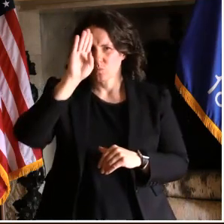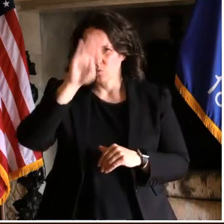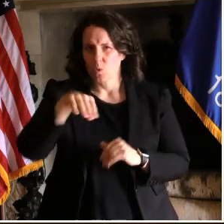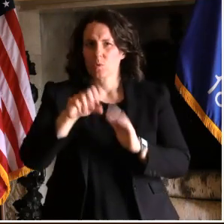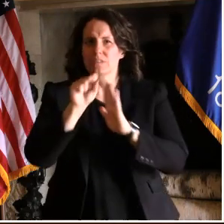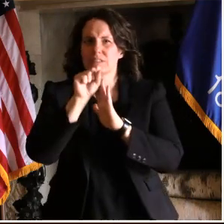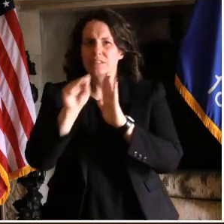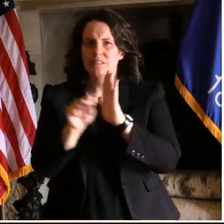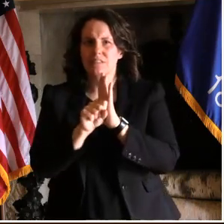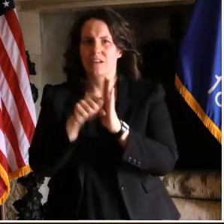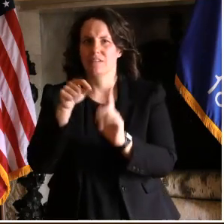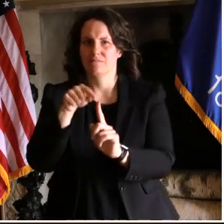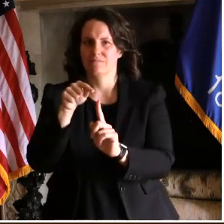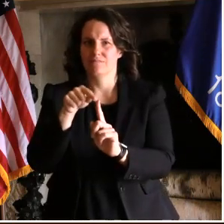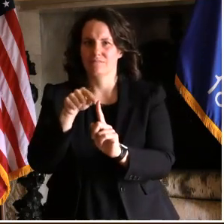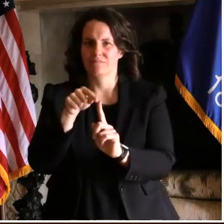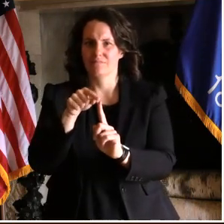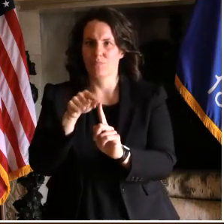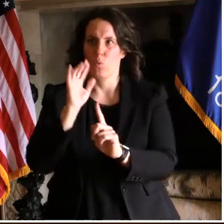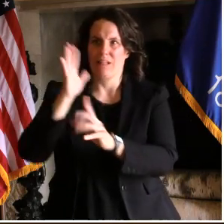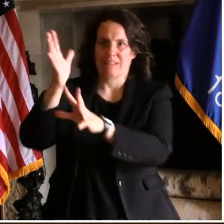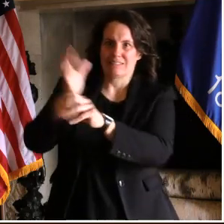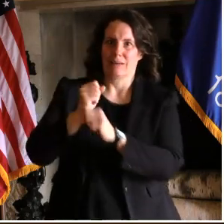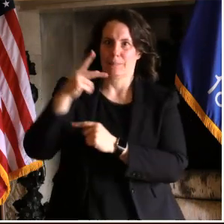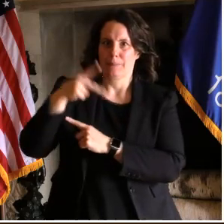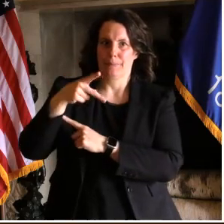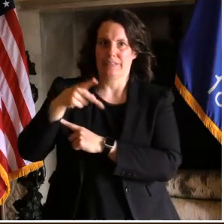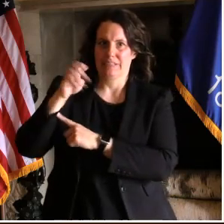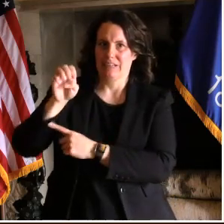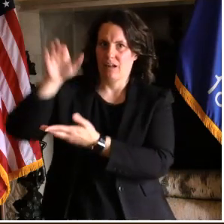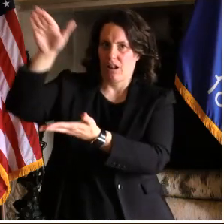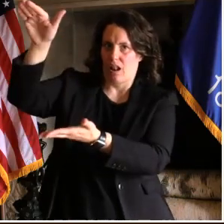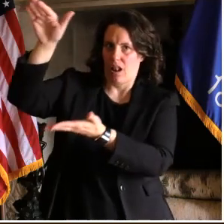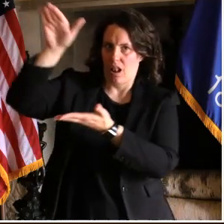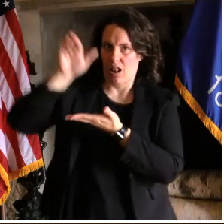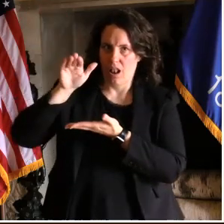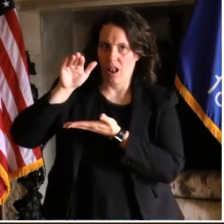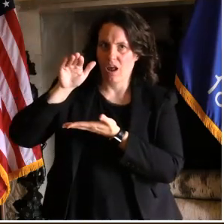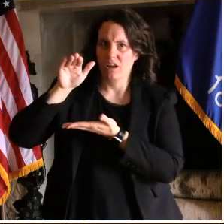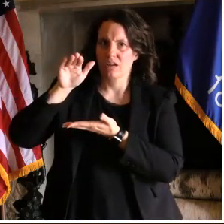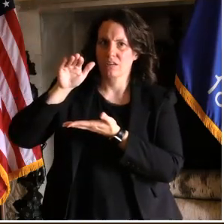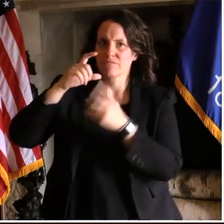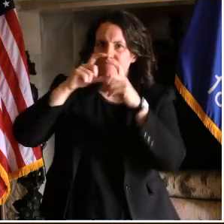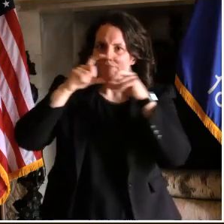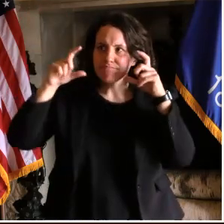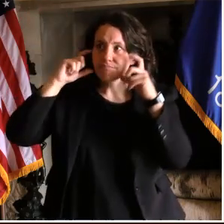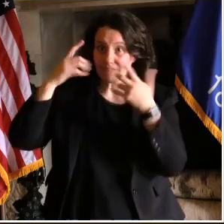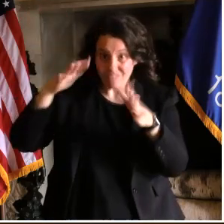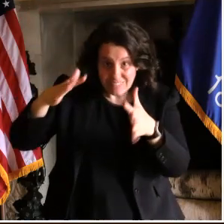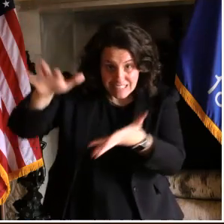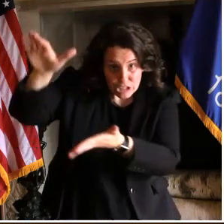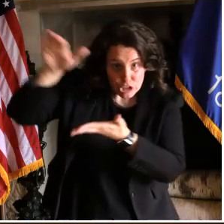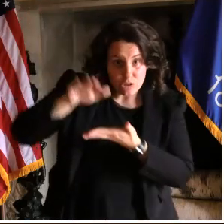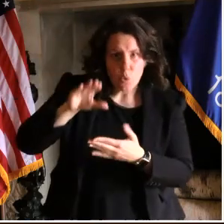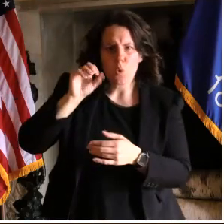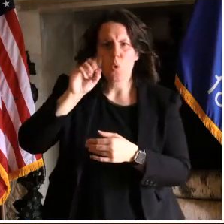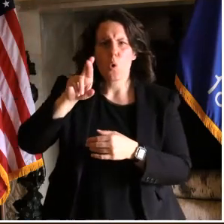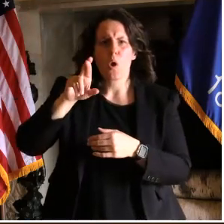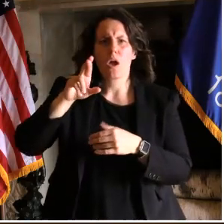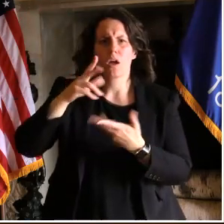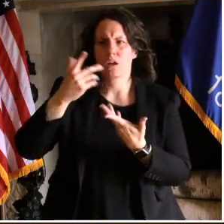PPEs, but where are they? Have they been distributed already? And how are they getting the supplies to frontline